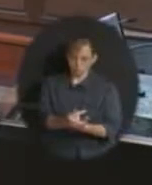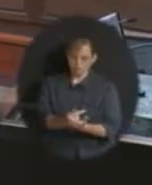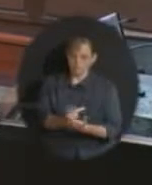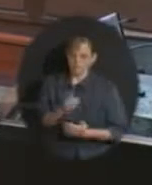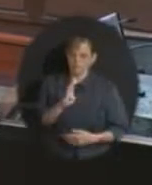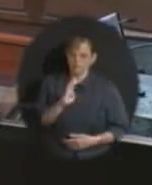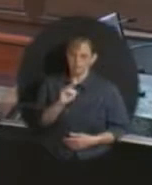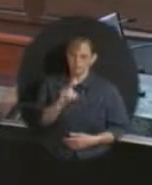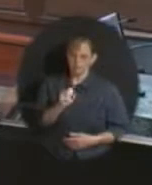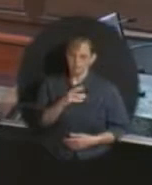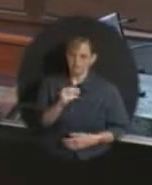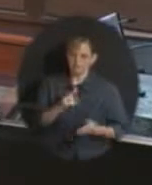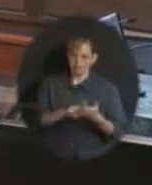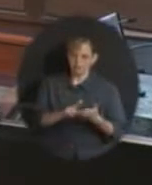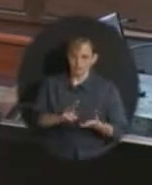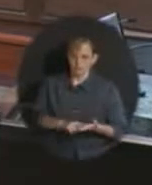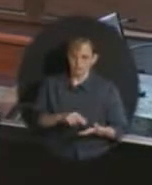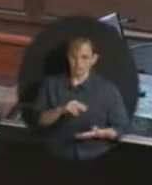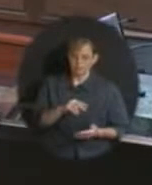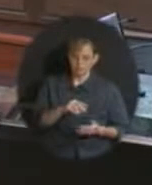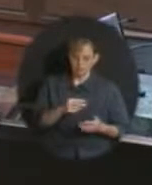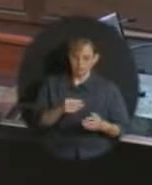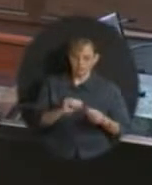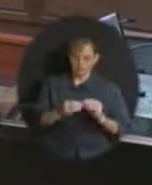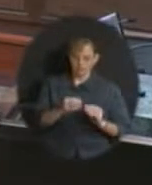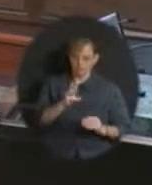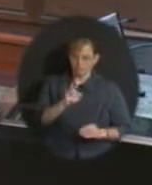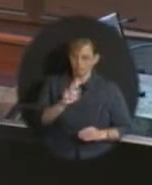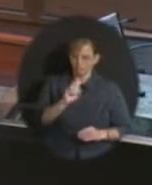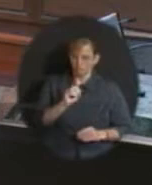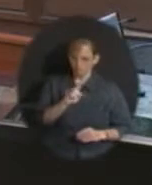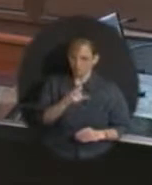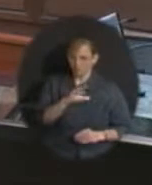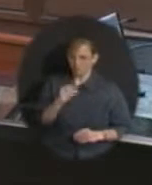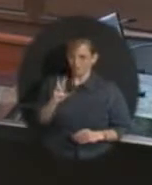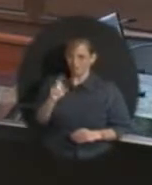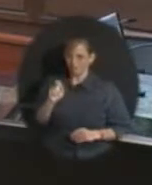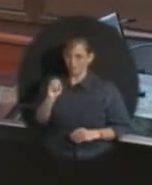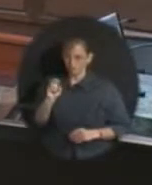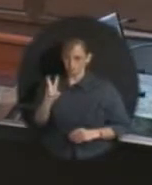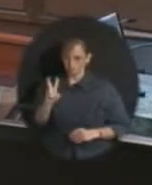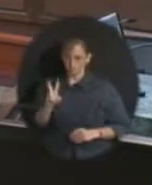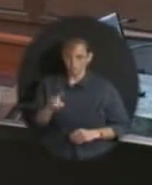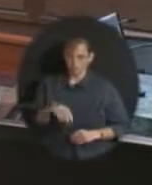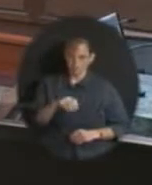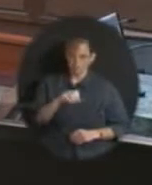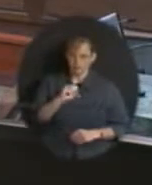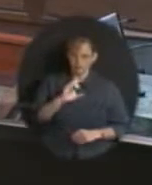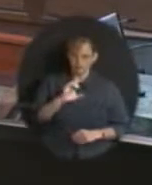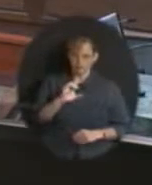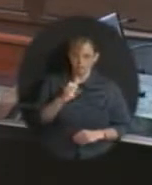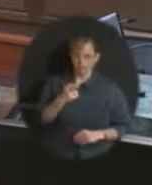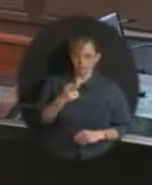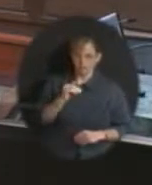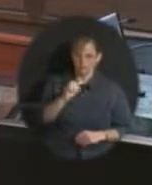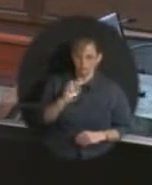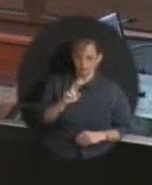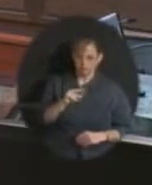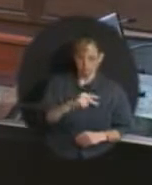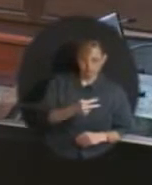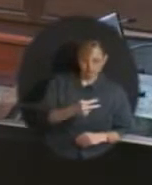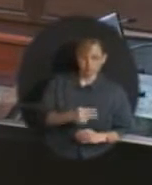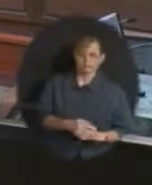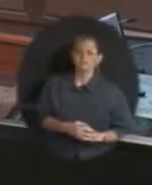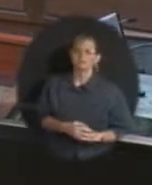bids and contracts items 6.01 and 6.02 as presented. Second. Thank you. Motion by